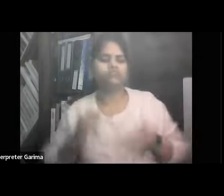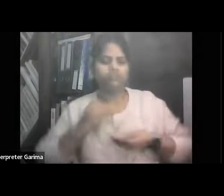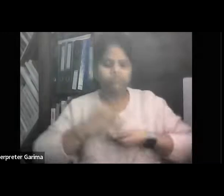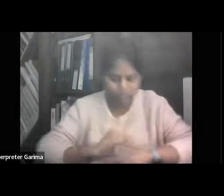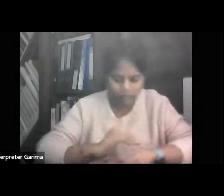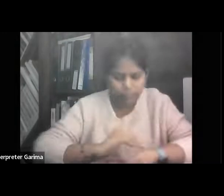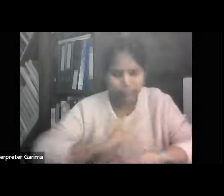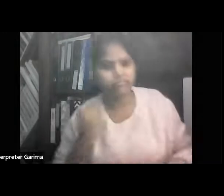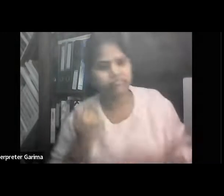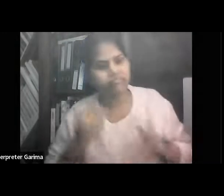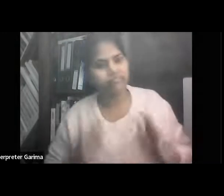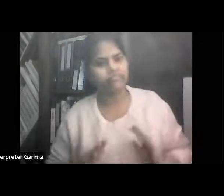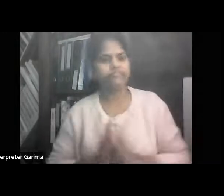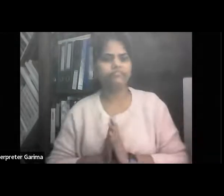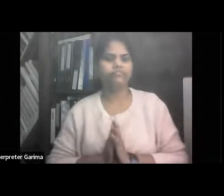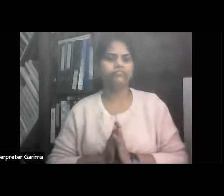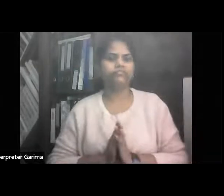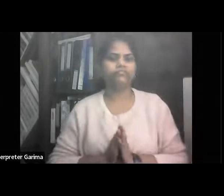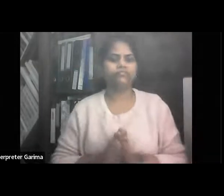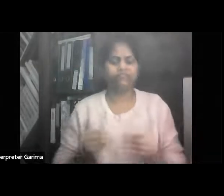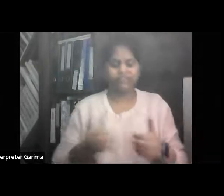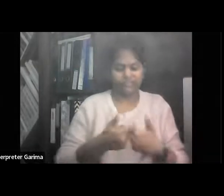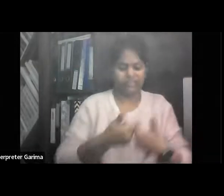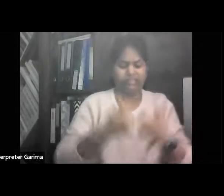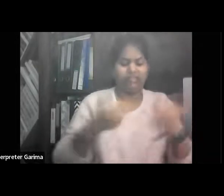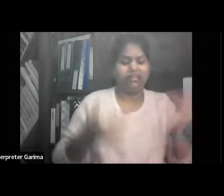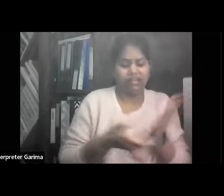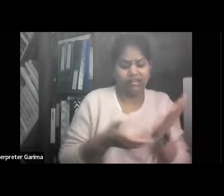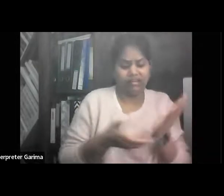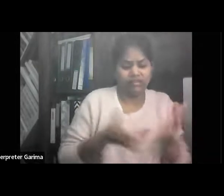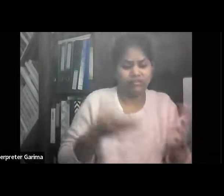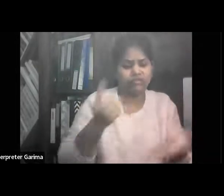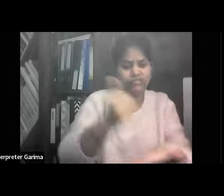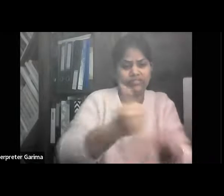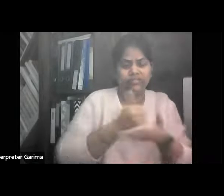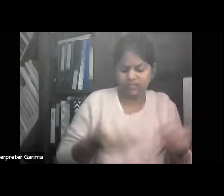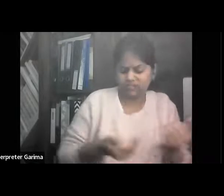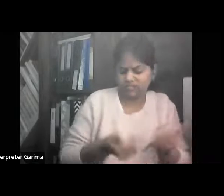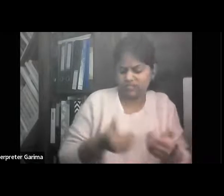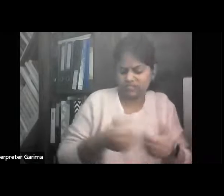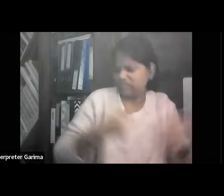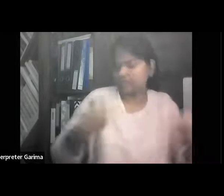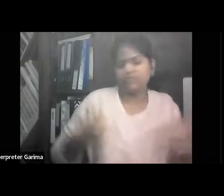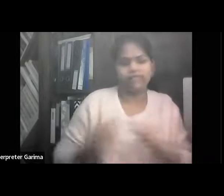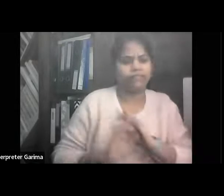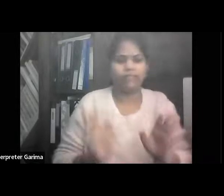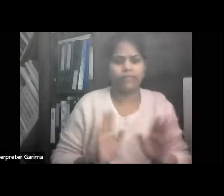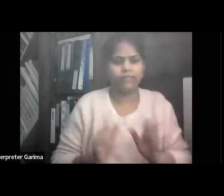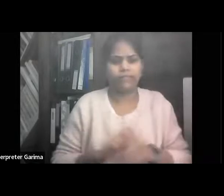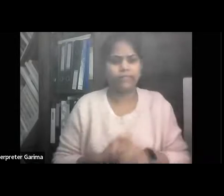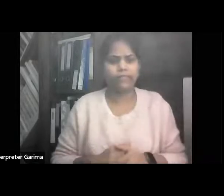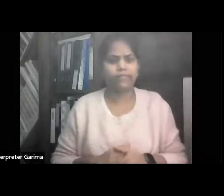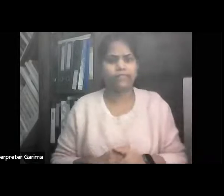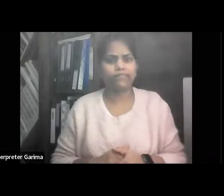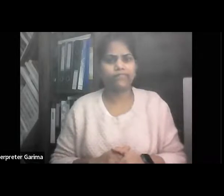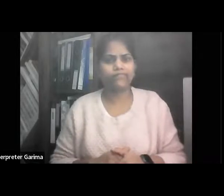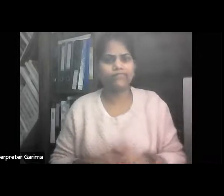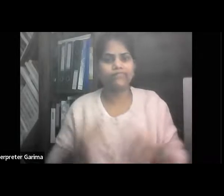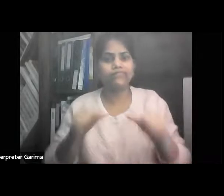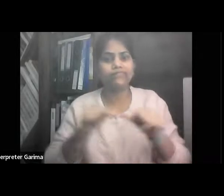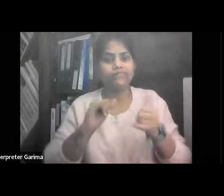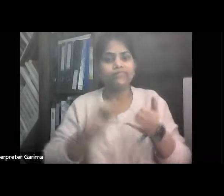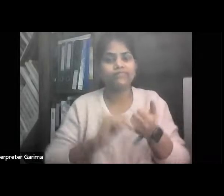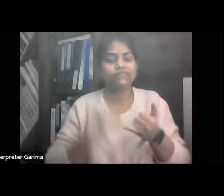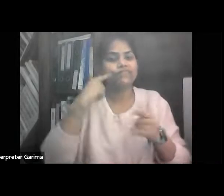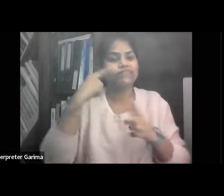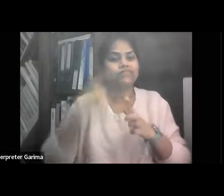and not separated by technology. And that's an entirely different route that Dattani takes. Asijit, sorry to interrupt